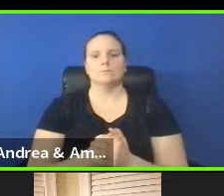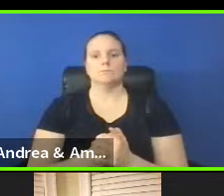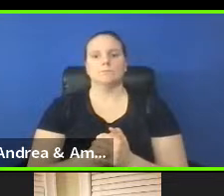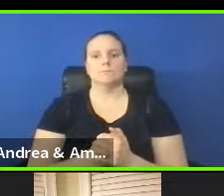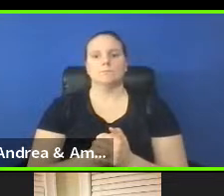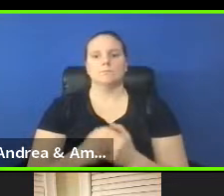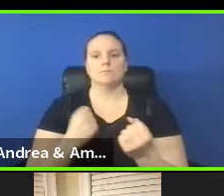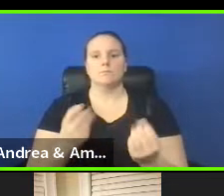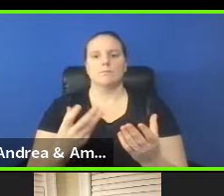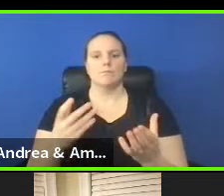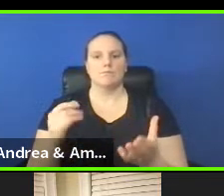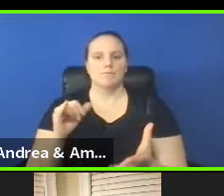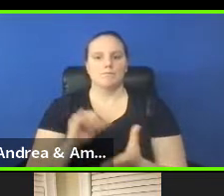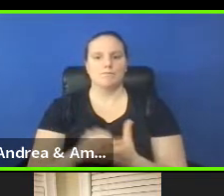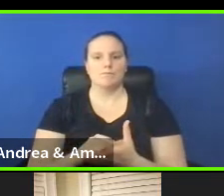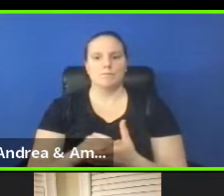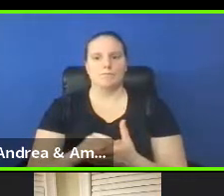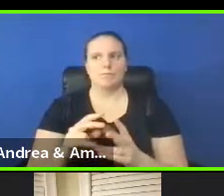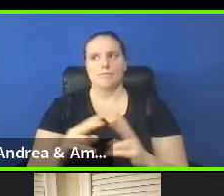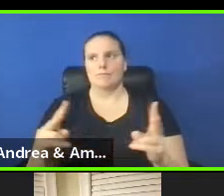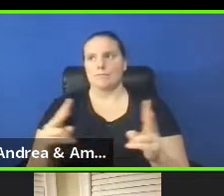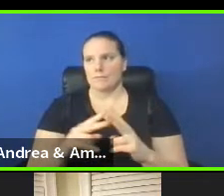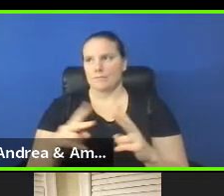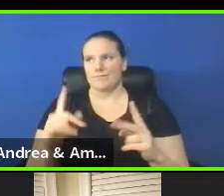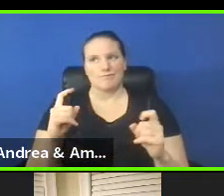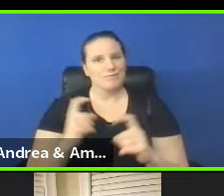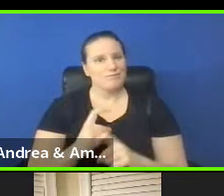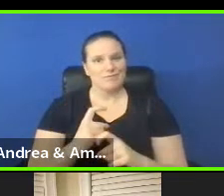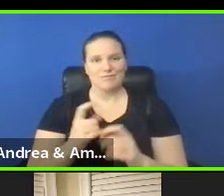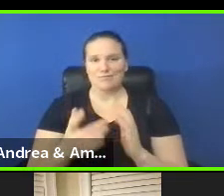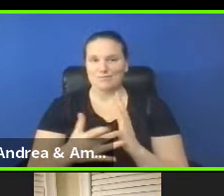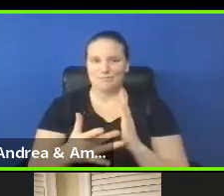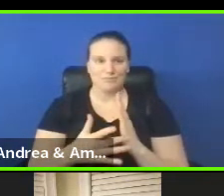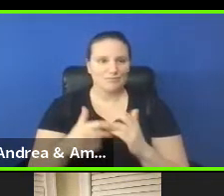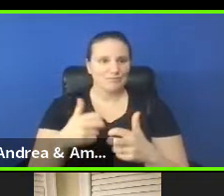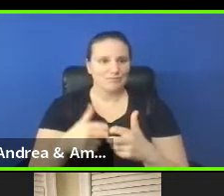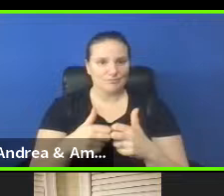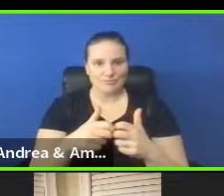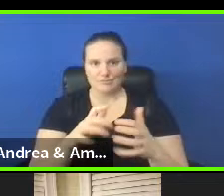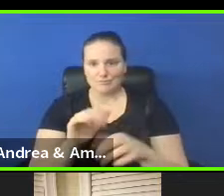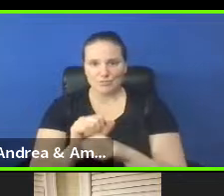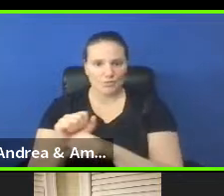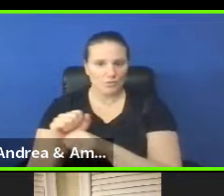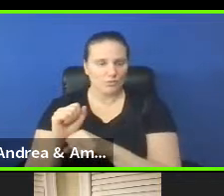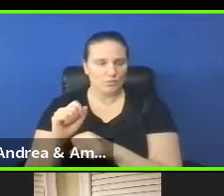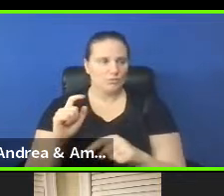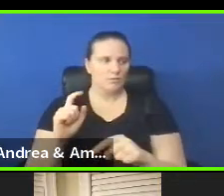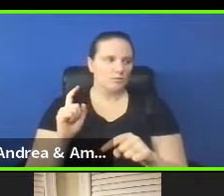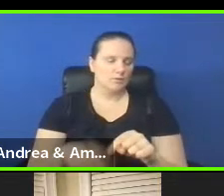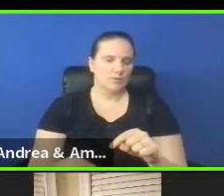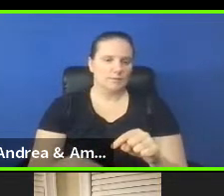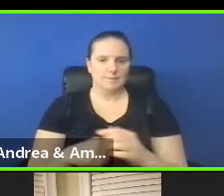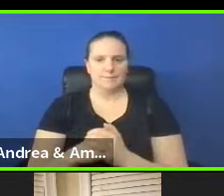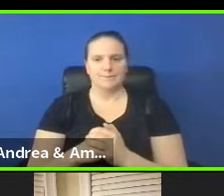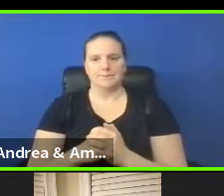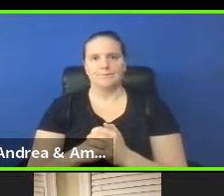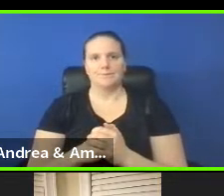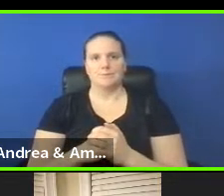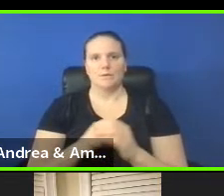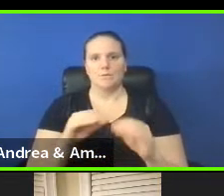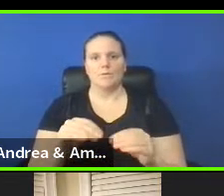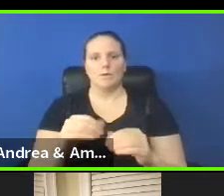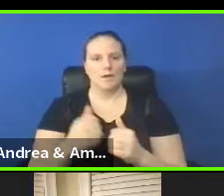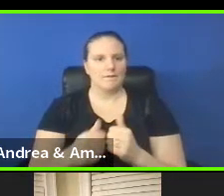lot of this is very, very complicated technical work. We cannot put